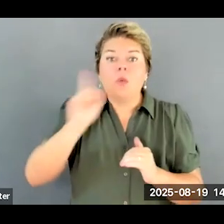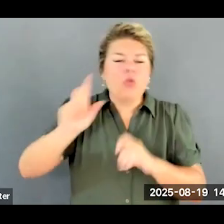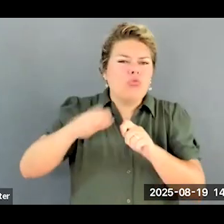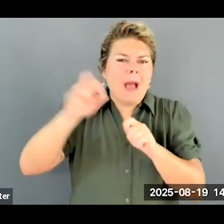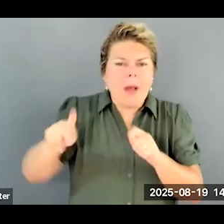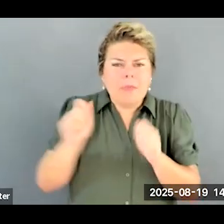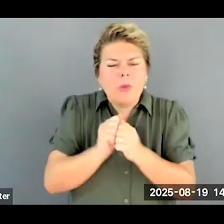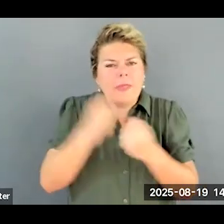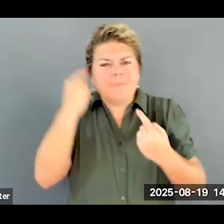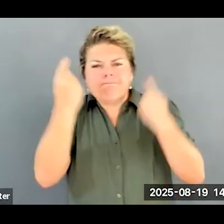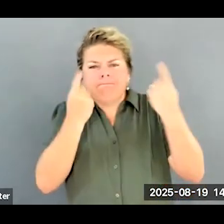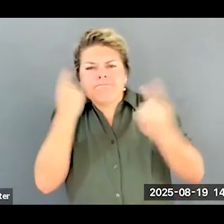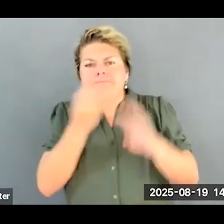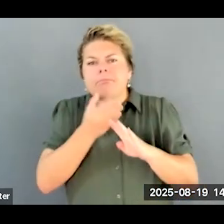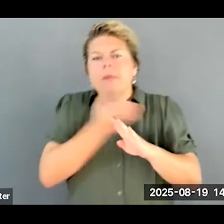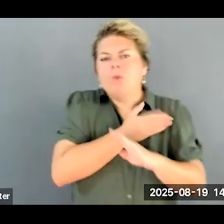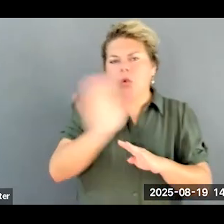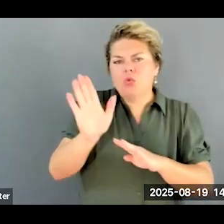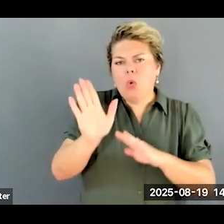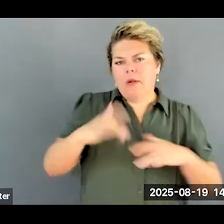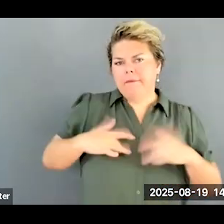considerations before having your event.